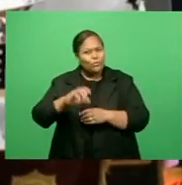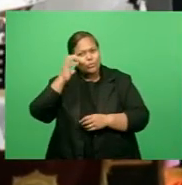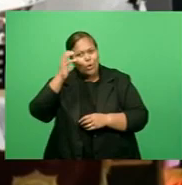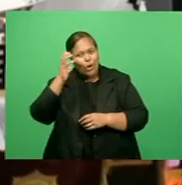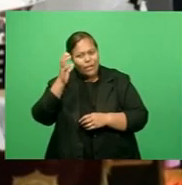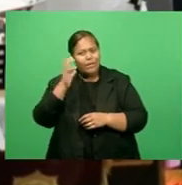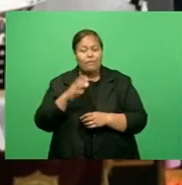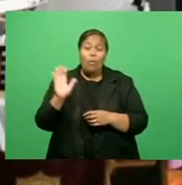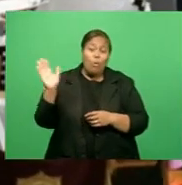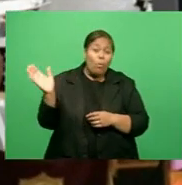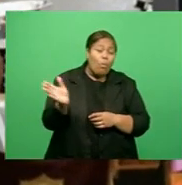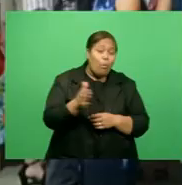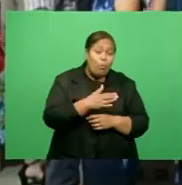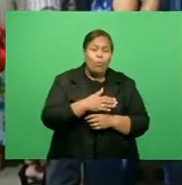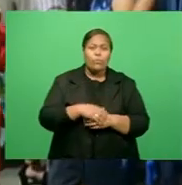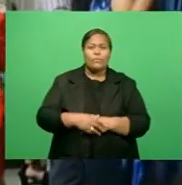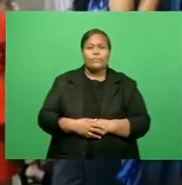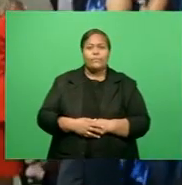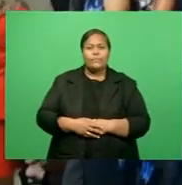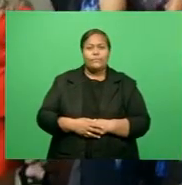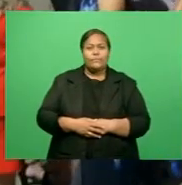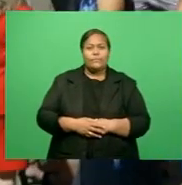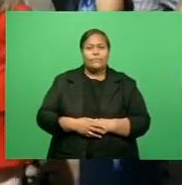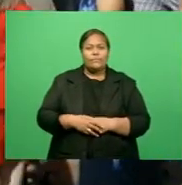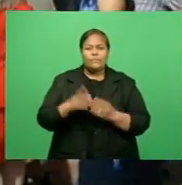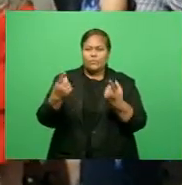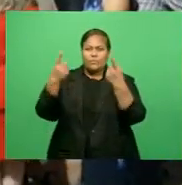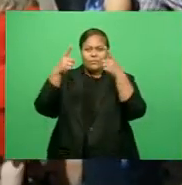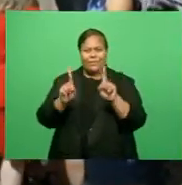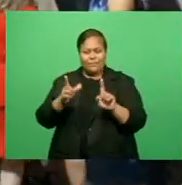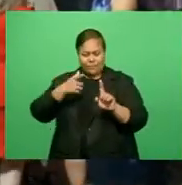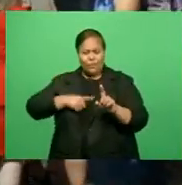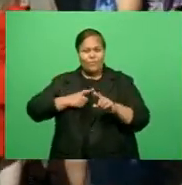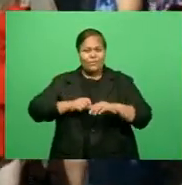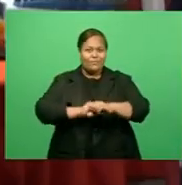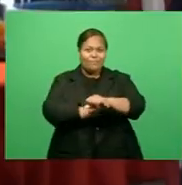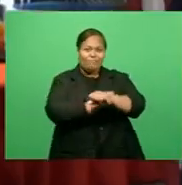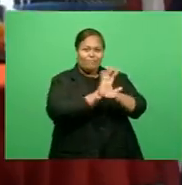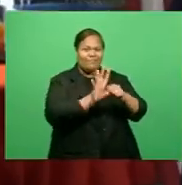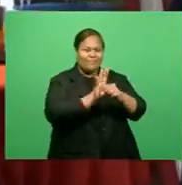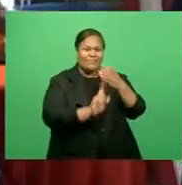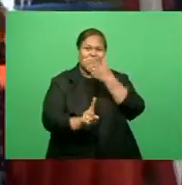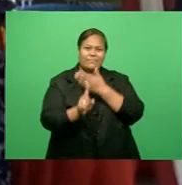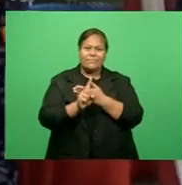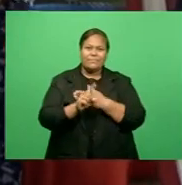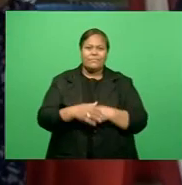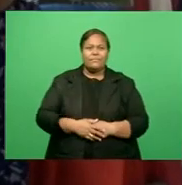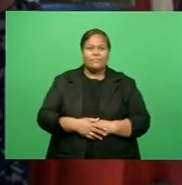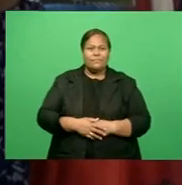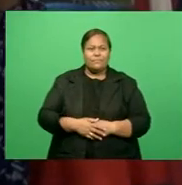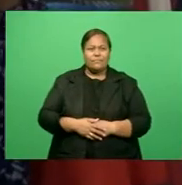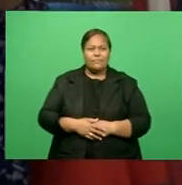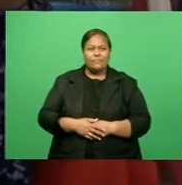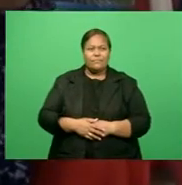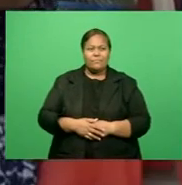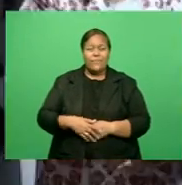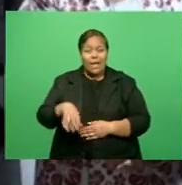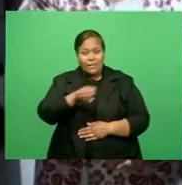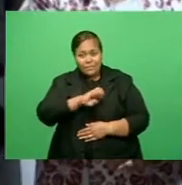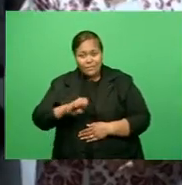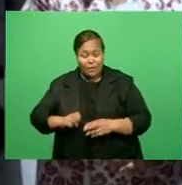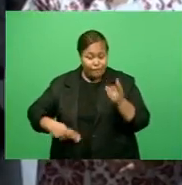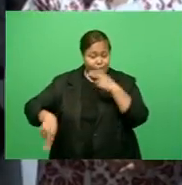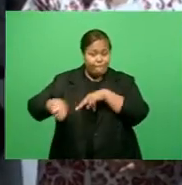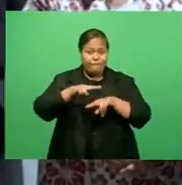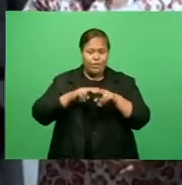those who have succumbed to the COVID-19 scourge. Excellency, Fiji stands